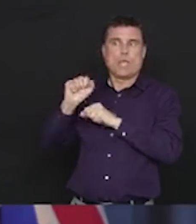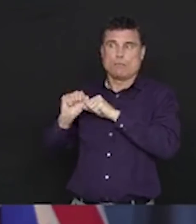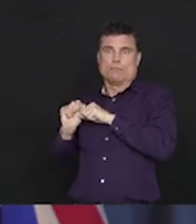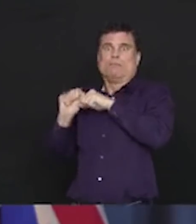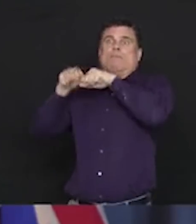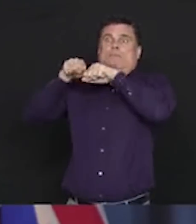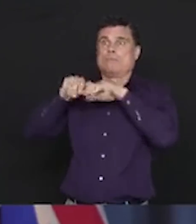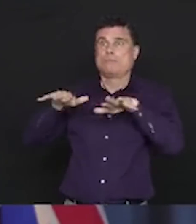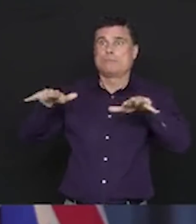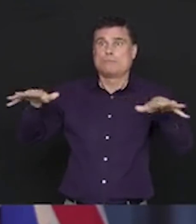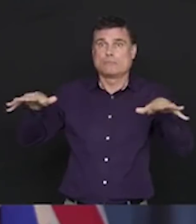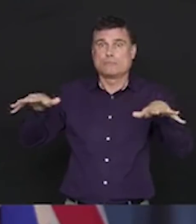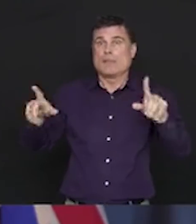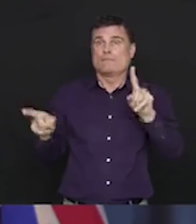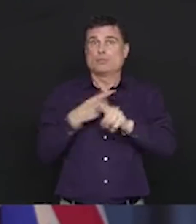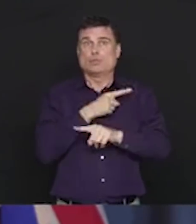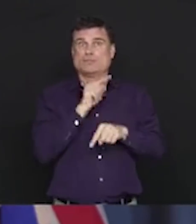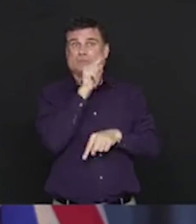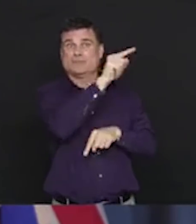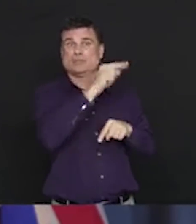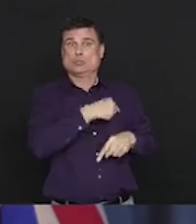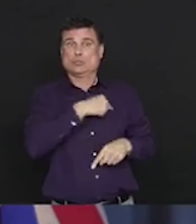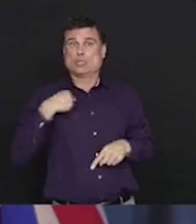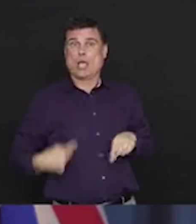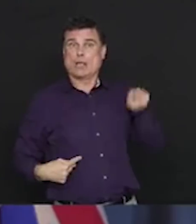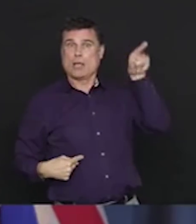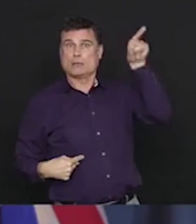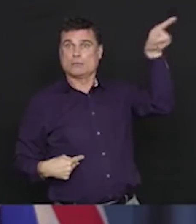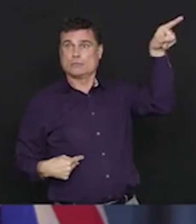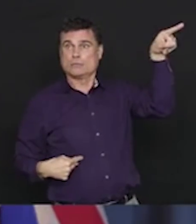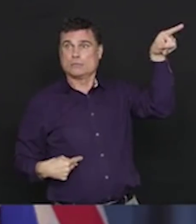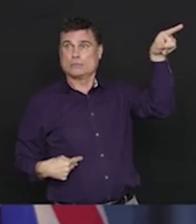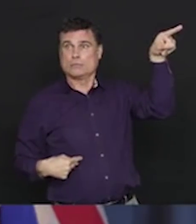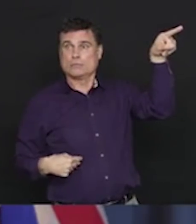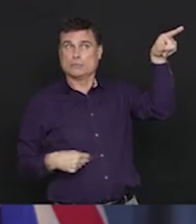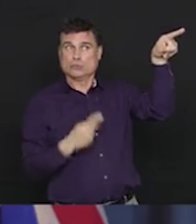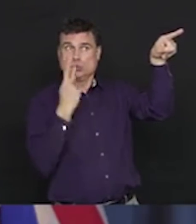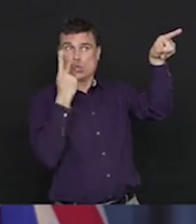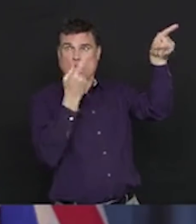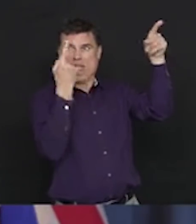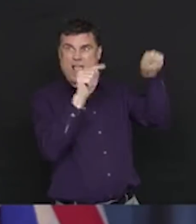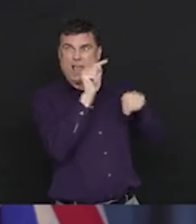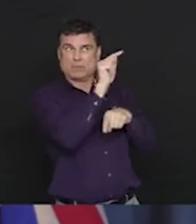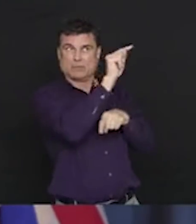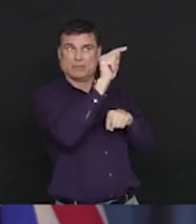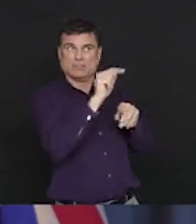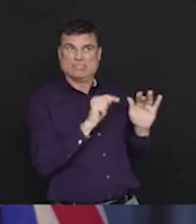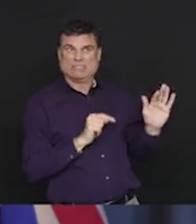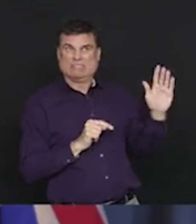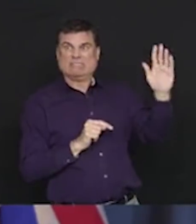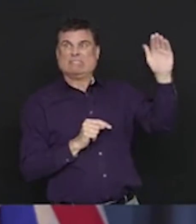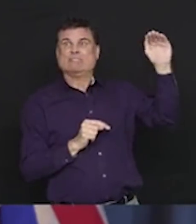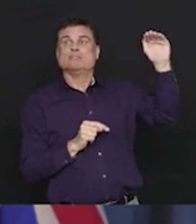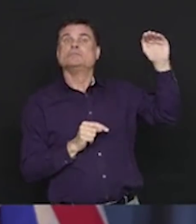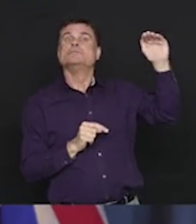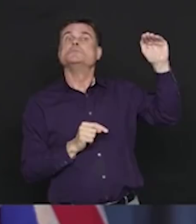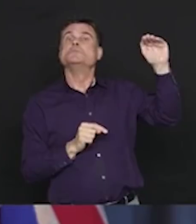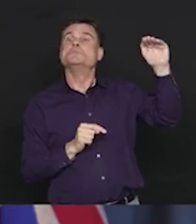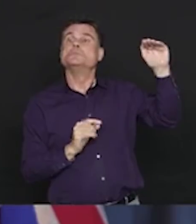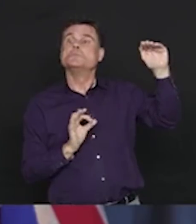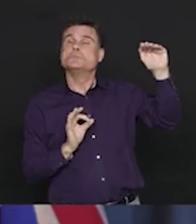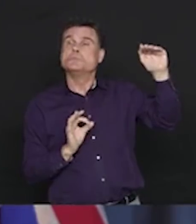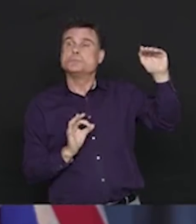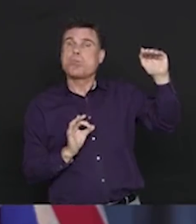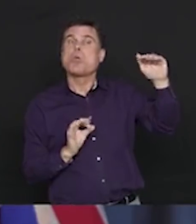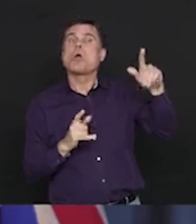of thinking. So when we get through this wave, which will likely be in another few weeks, it